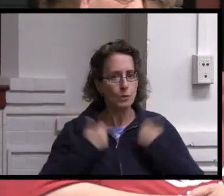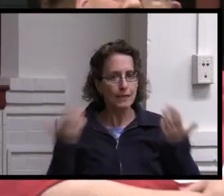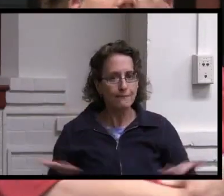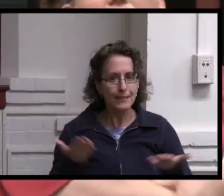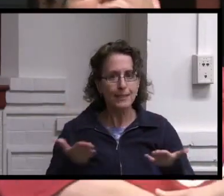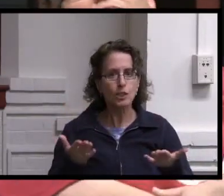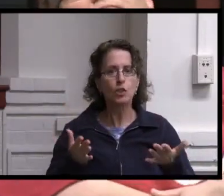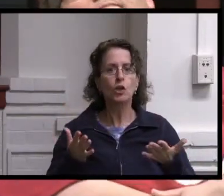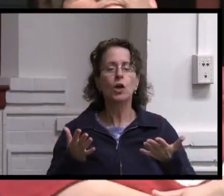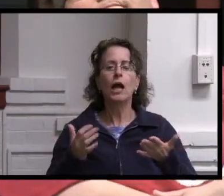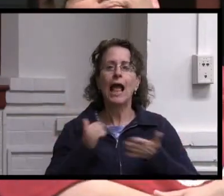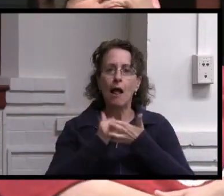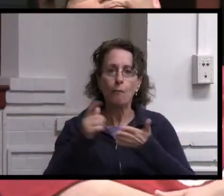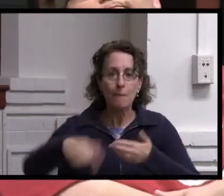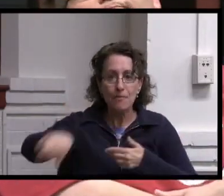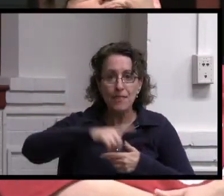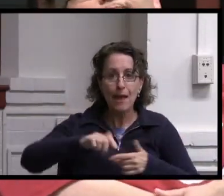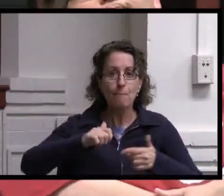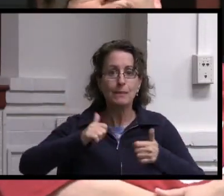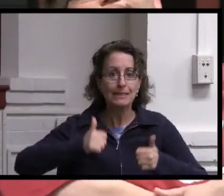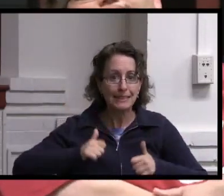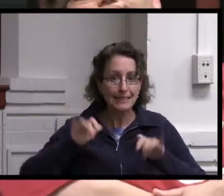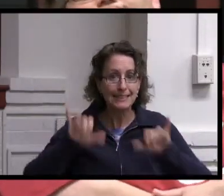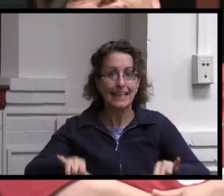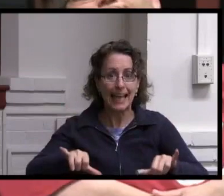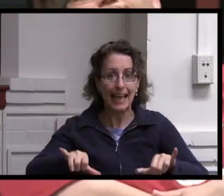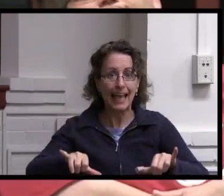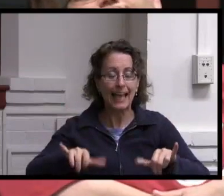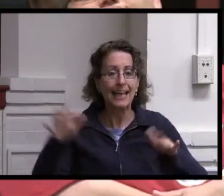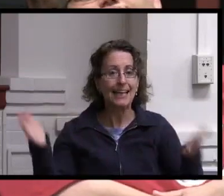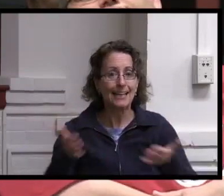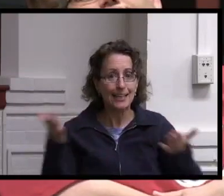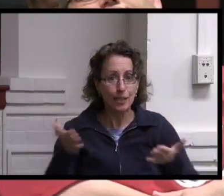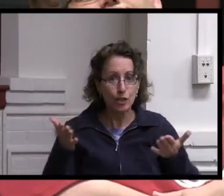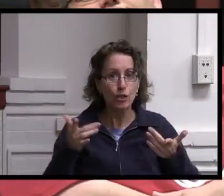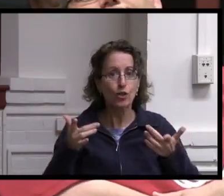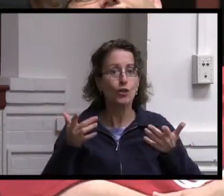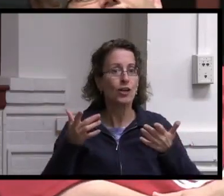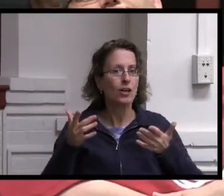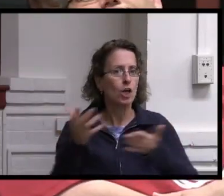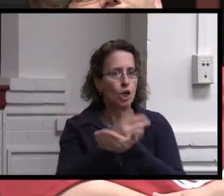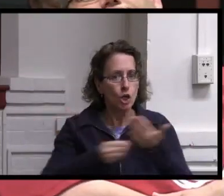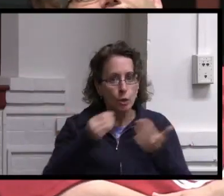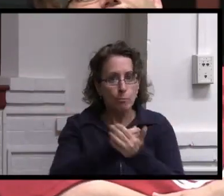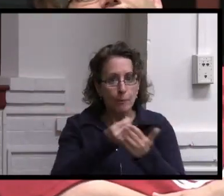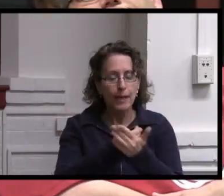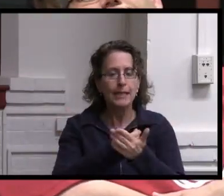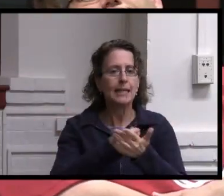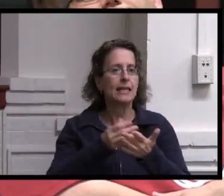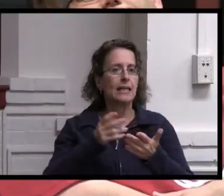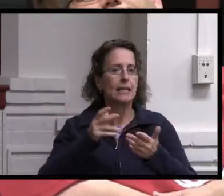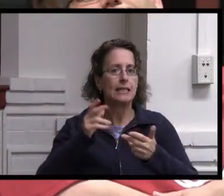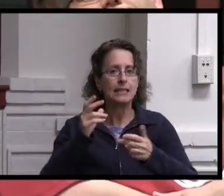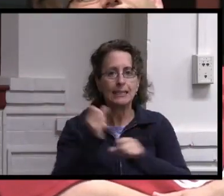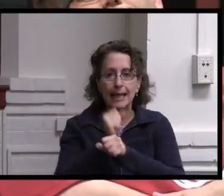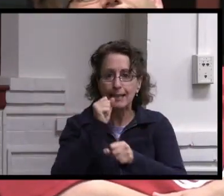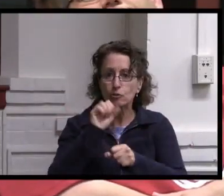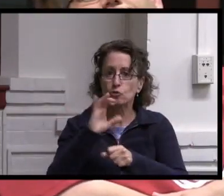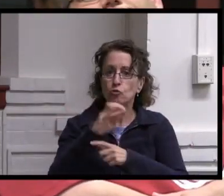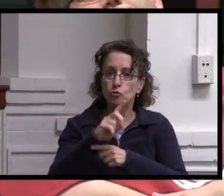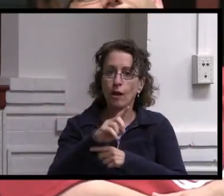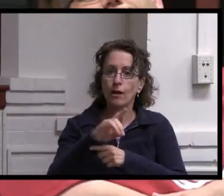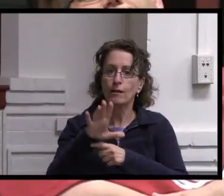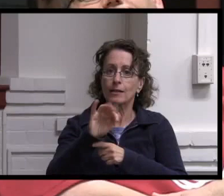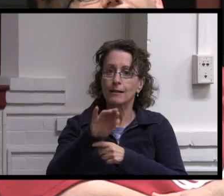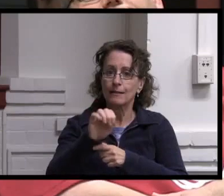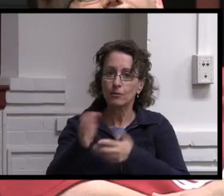our economy for? And that question's been driving a lot of my involvement in this particular issue. But more broadly, how do we look at the root causes